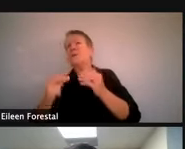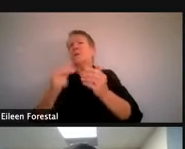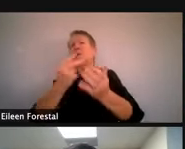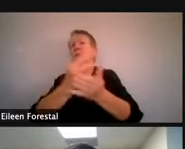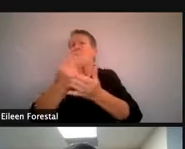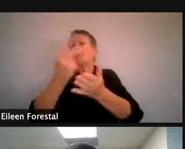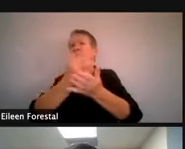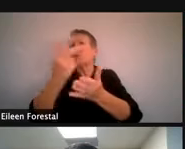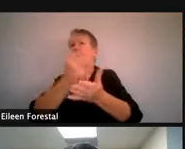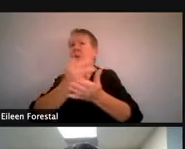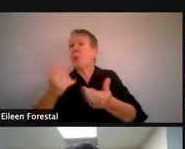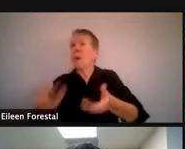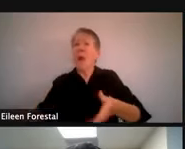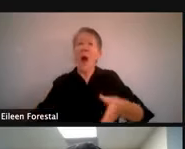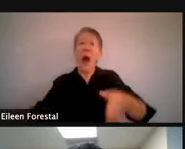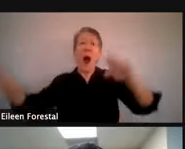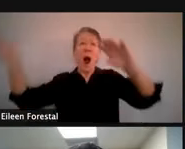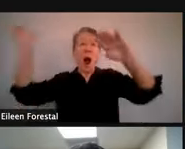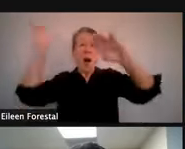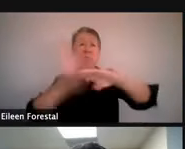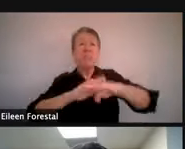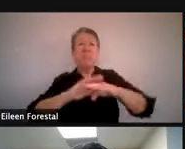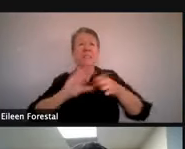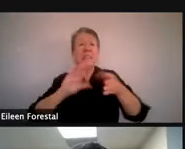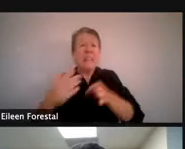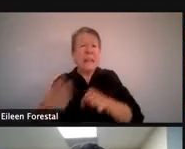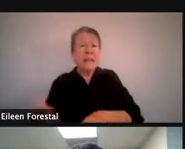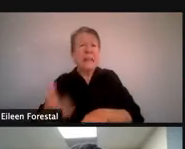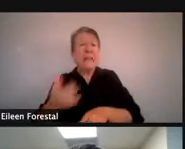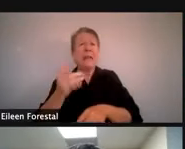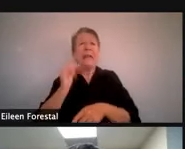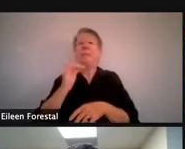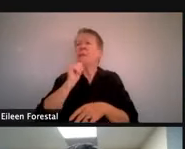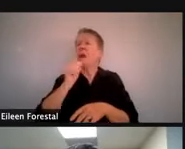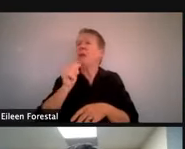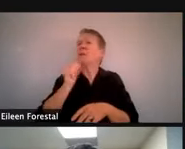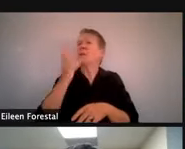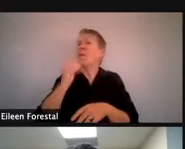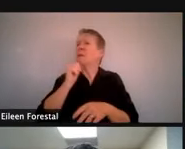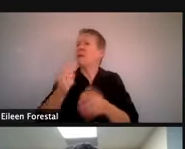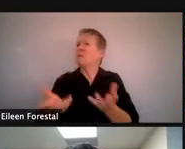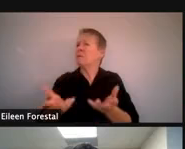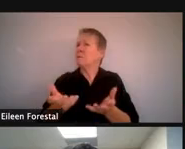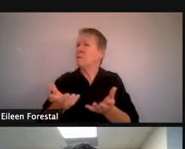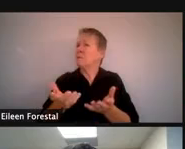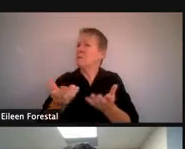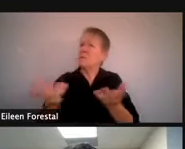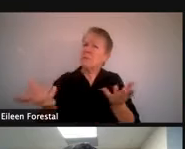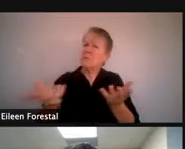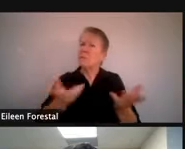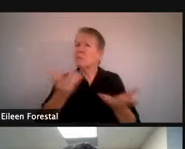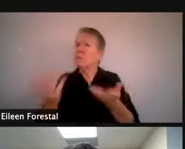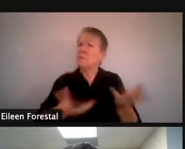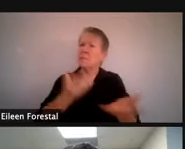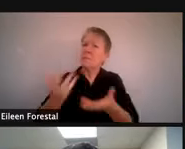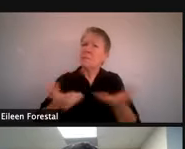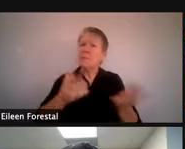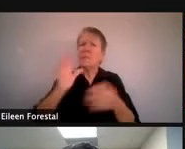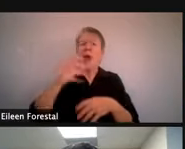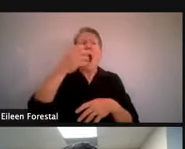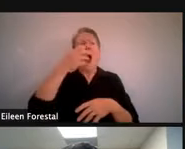death spike? And if not, why not? And how important do you think these hotspot teams are going to be in battling down the